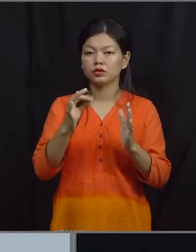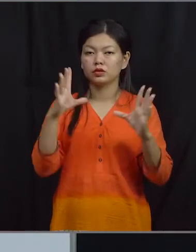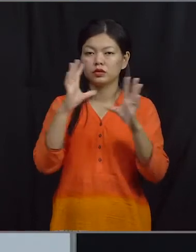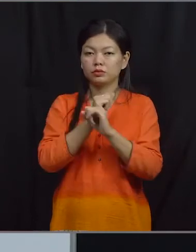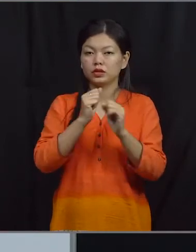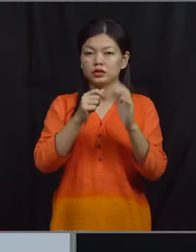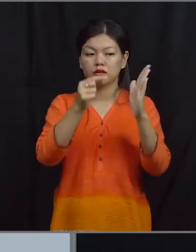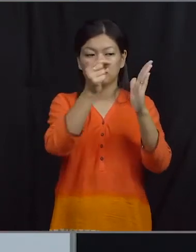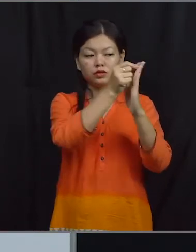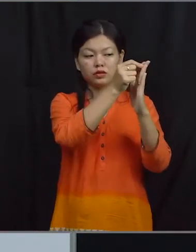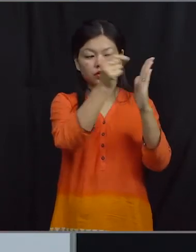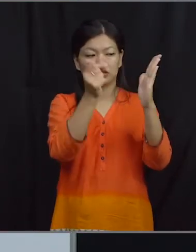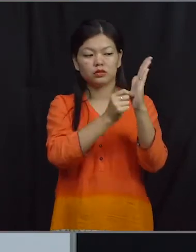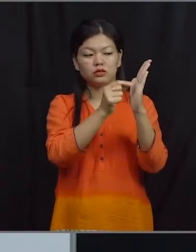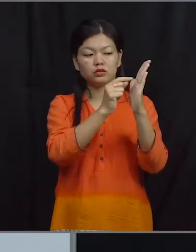A is,